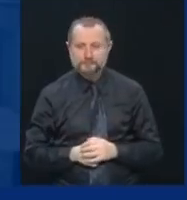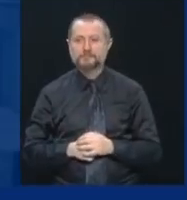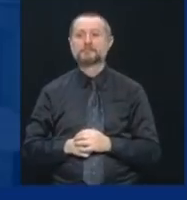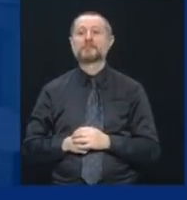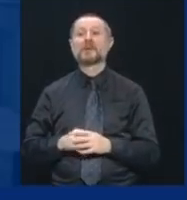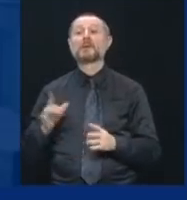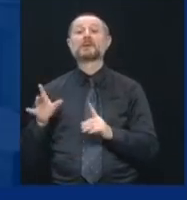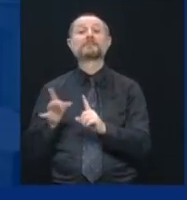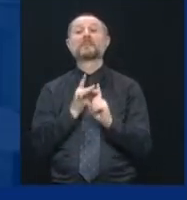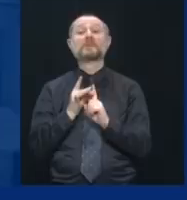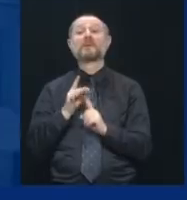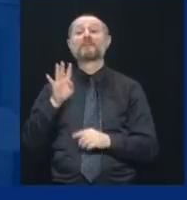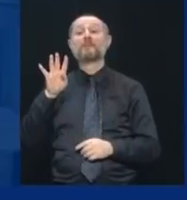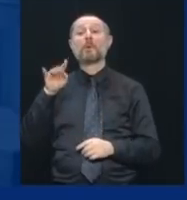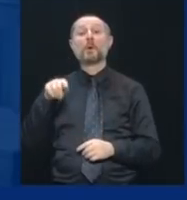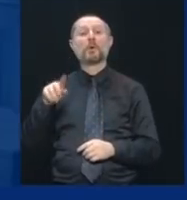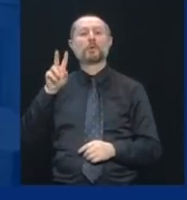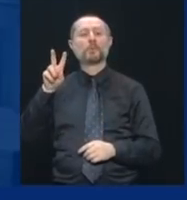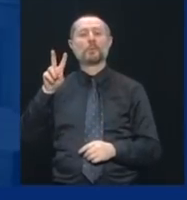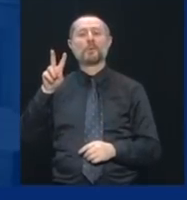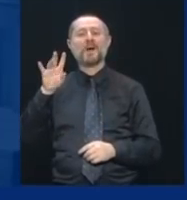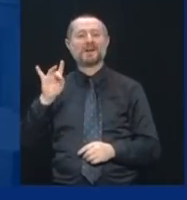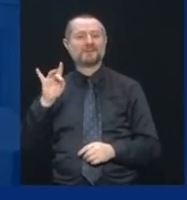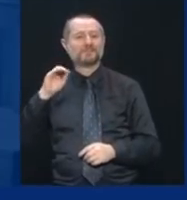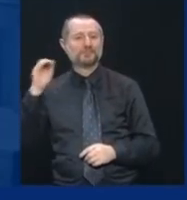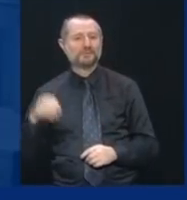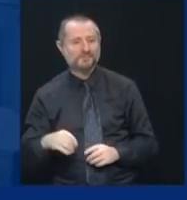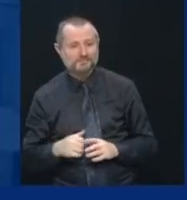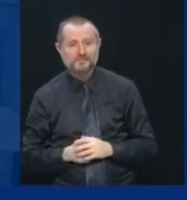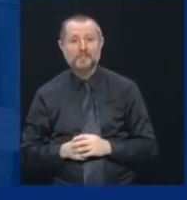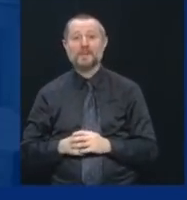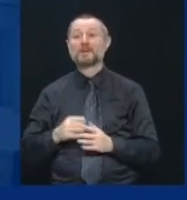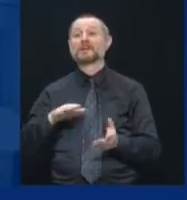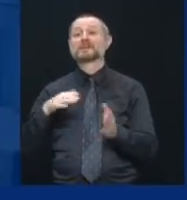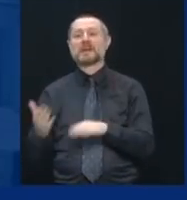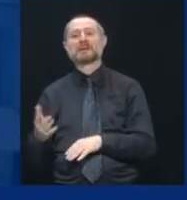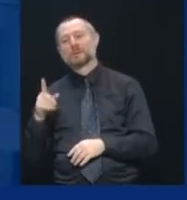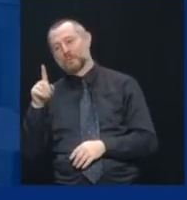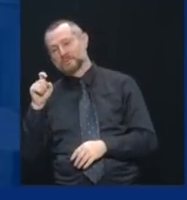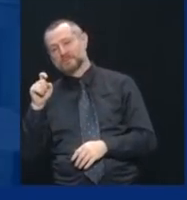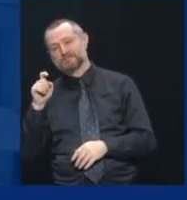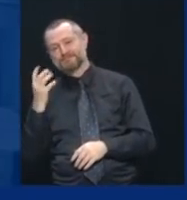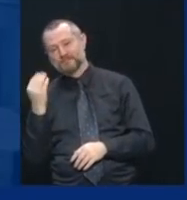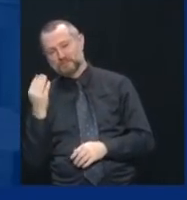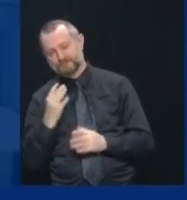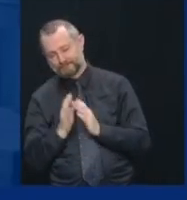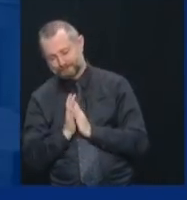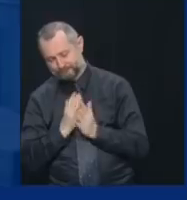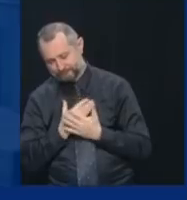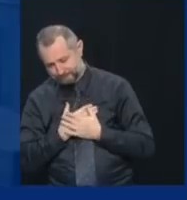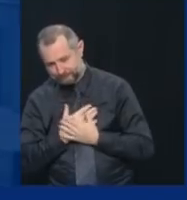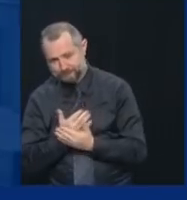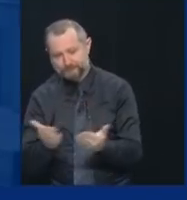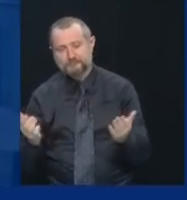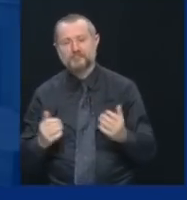Rate 4.2%. Statewide deaths 114. There are no thoughts and prayers.